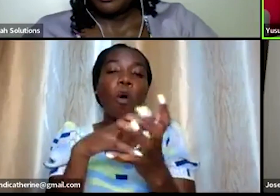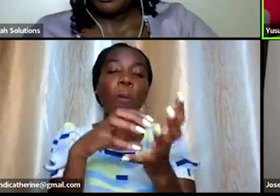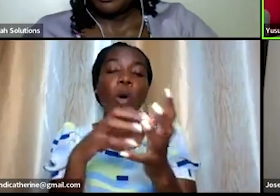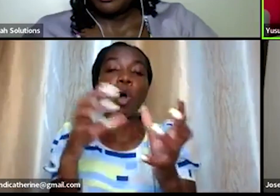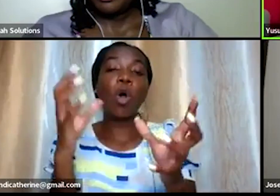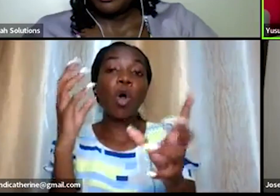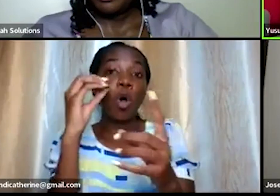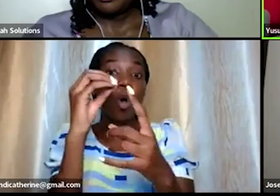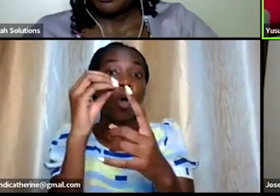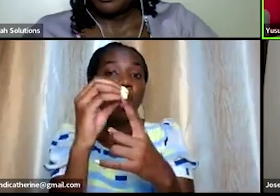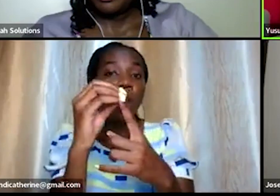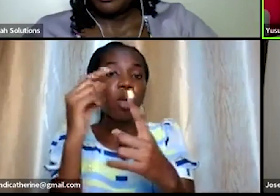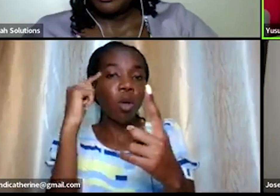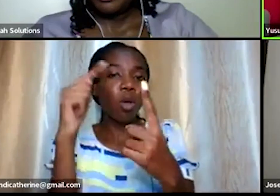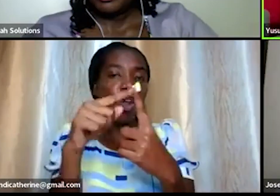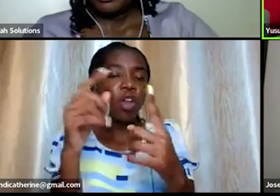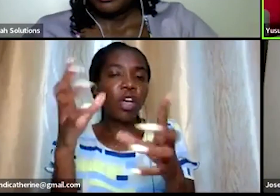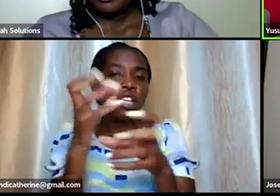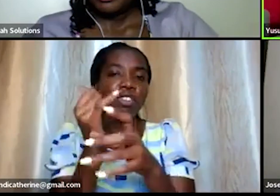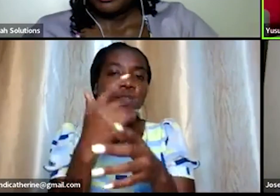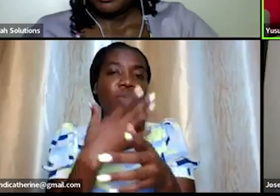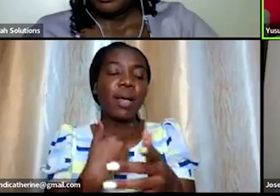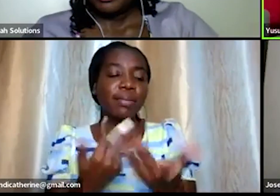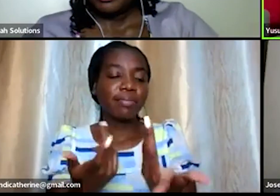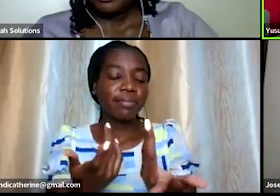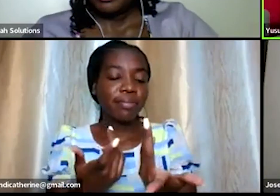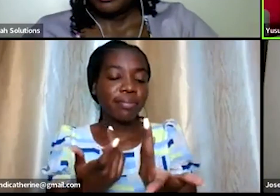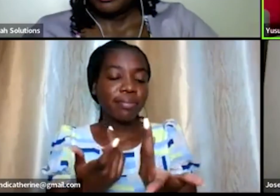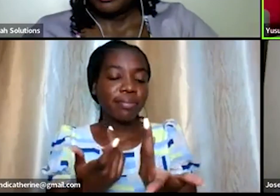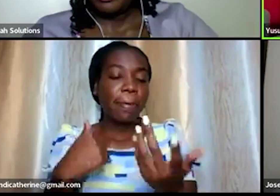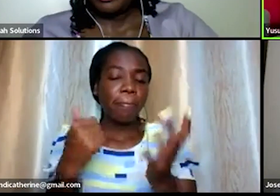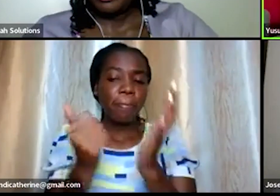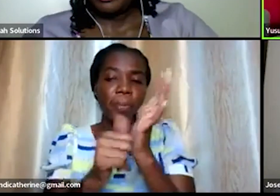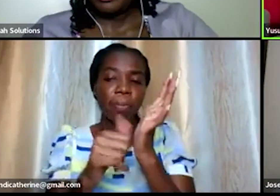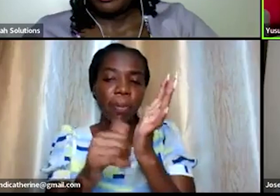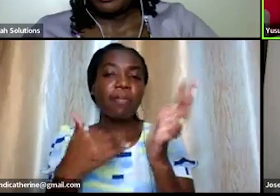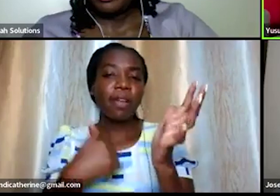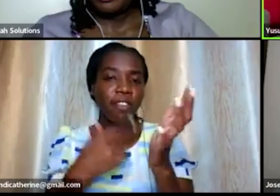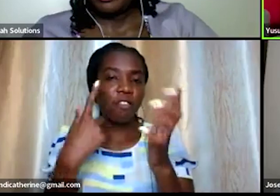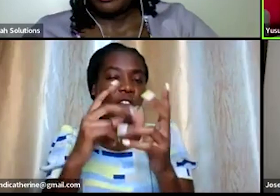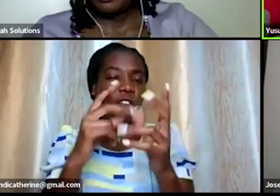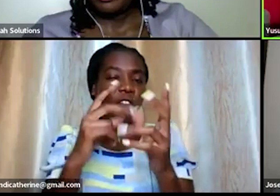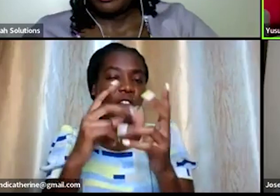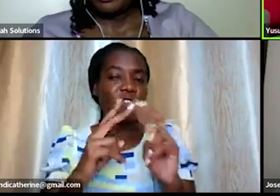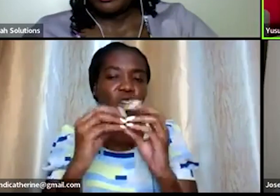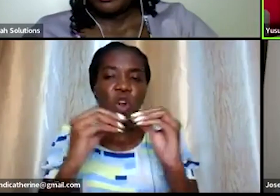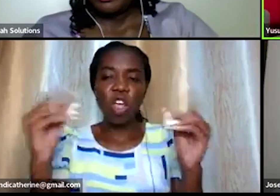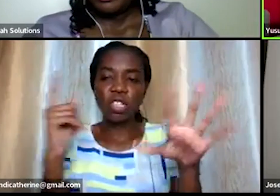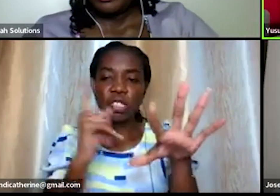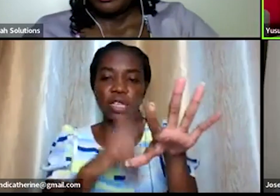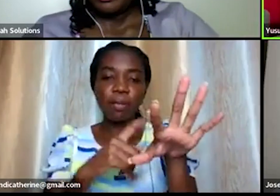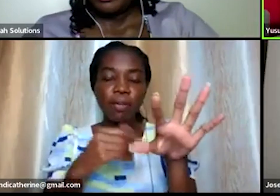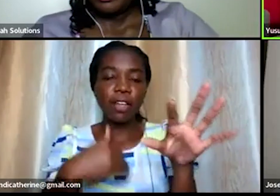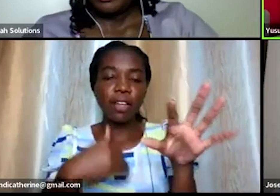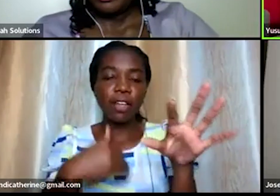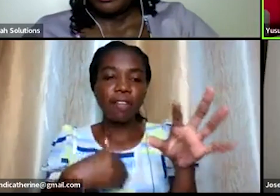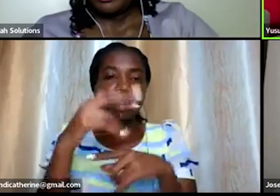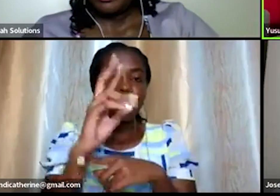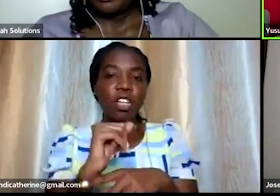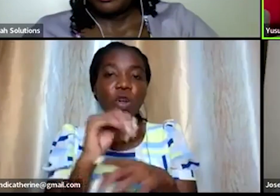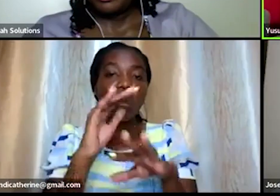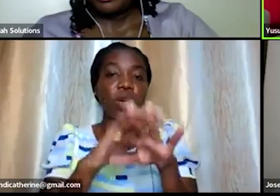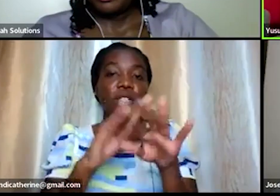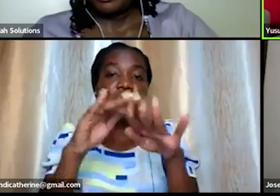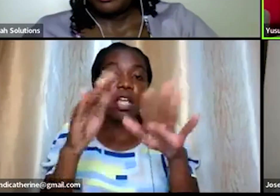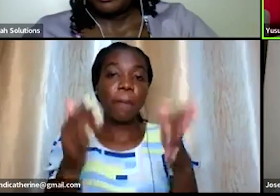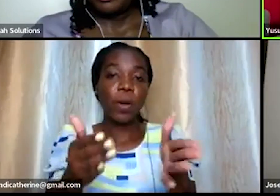wants to have. The problem we've had for a very long time is to have HR not on the table,